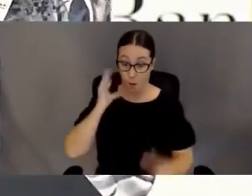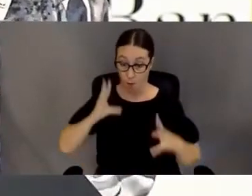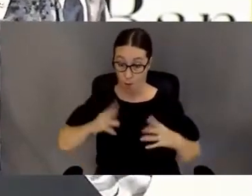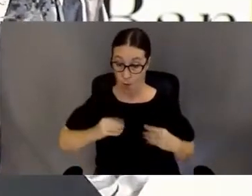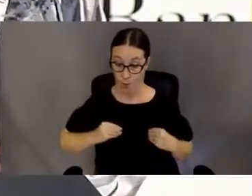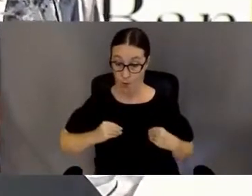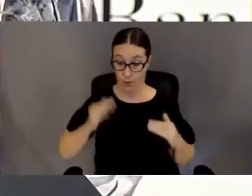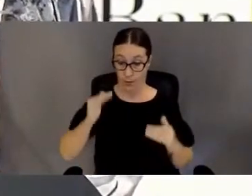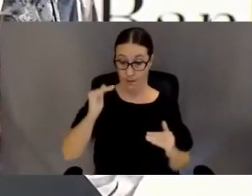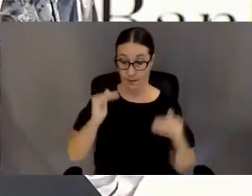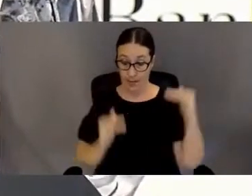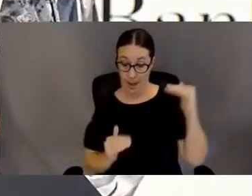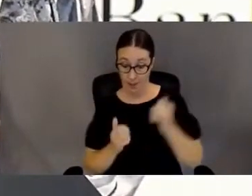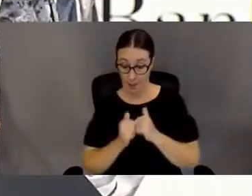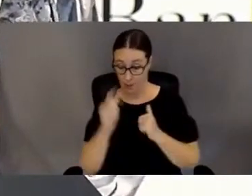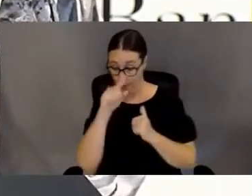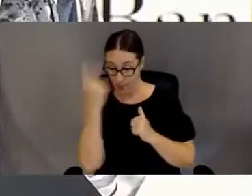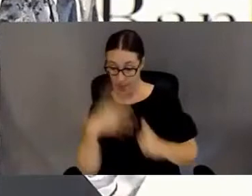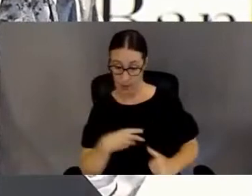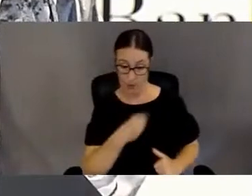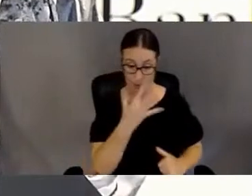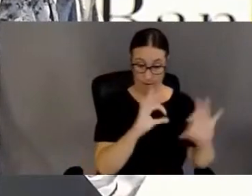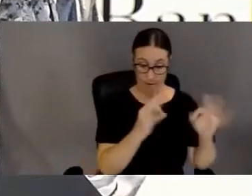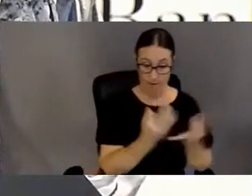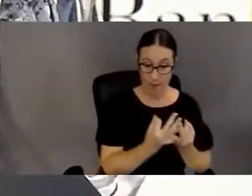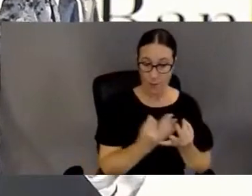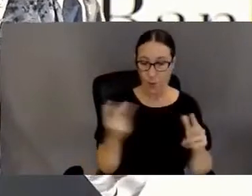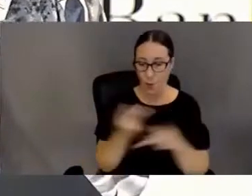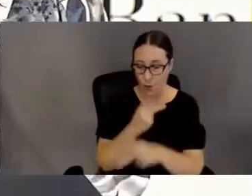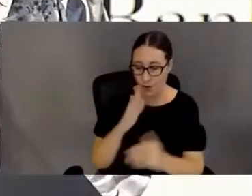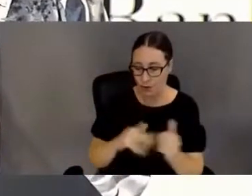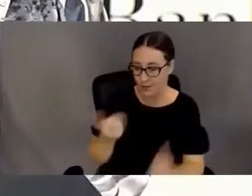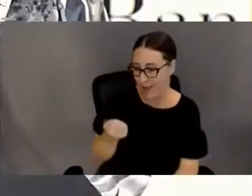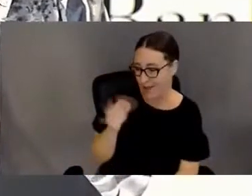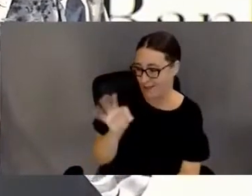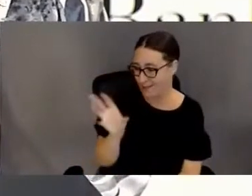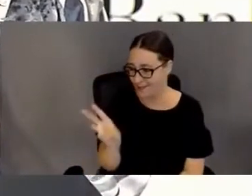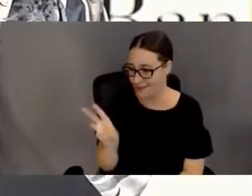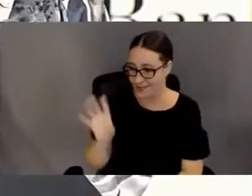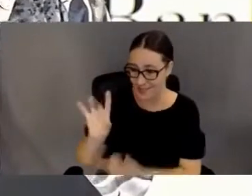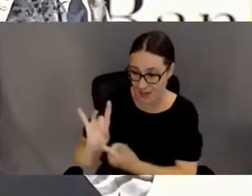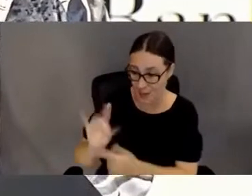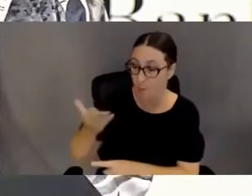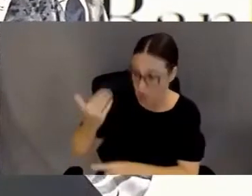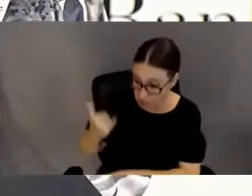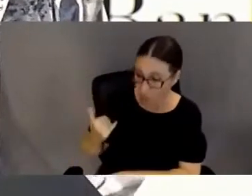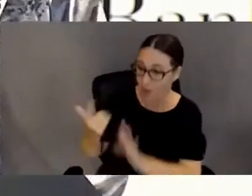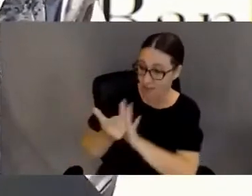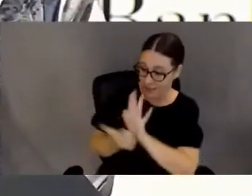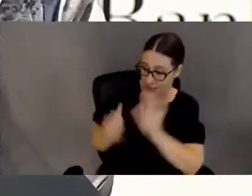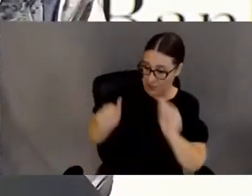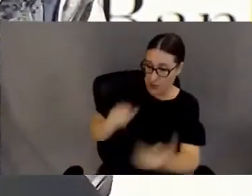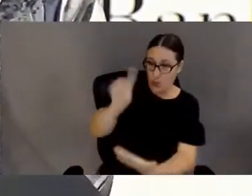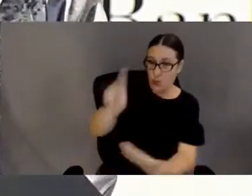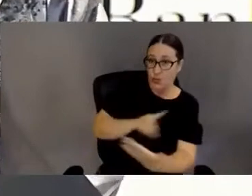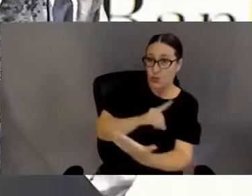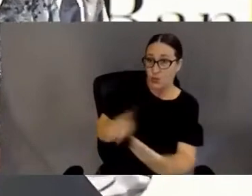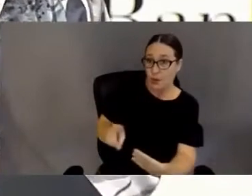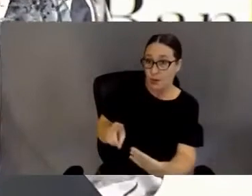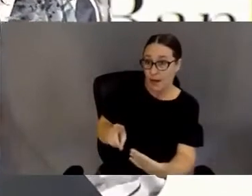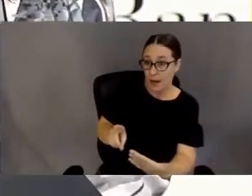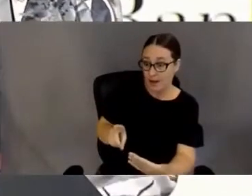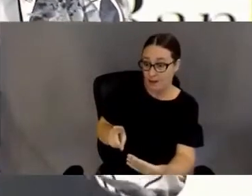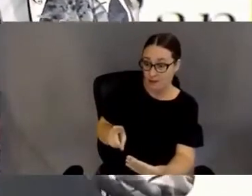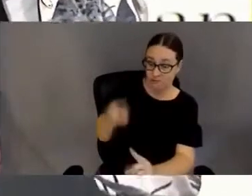families is wider than it was in 1968, when it was legal to discriminate based on race.